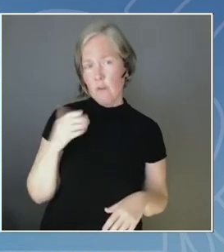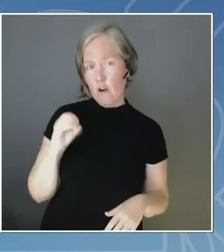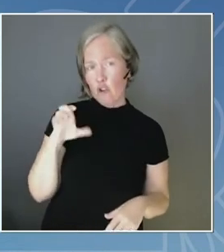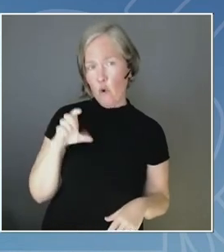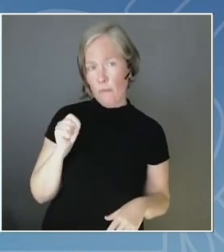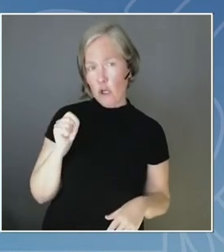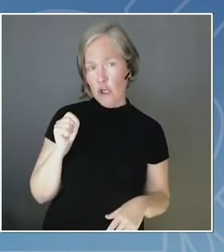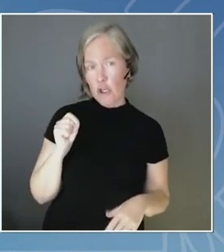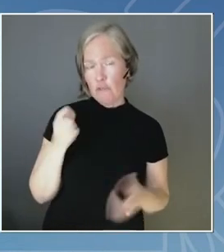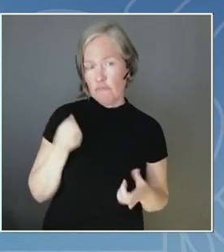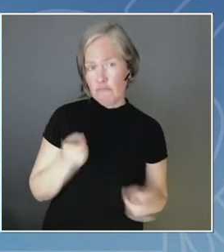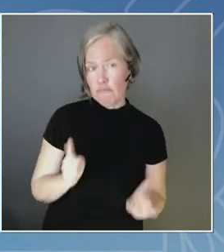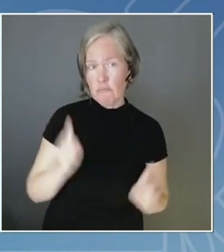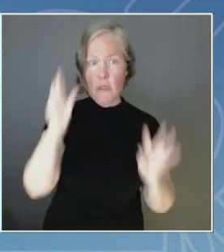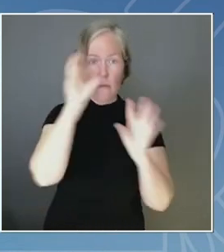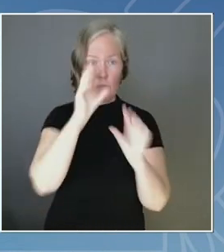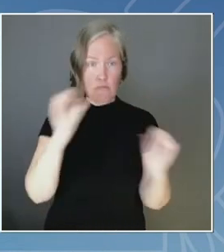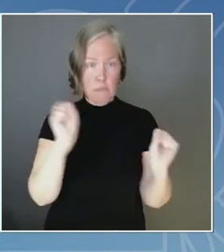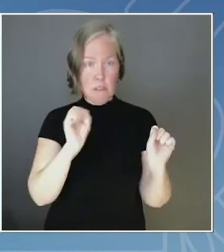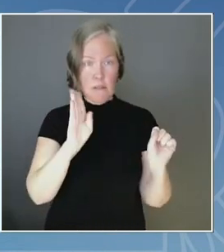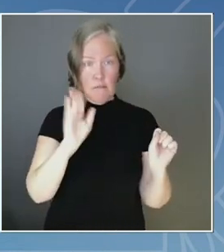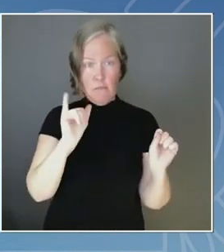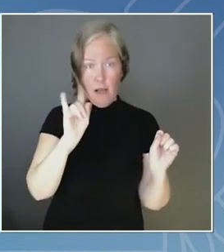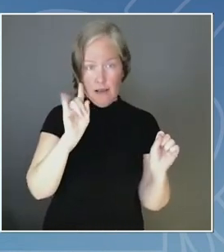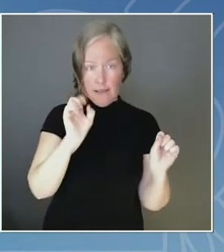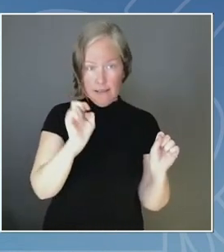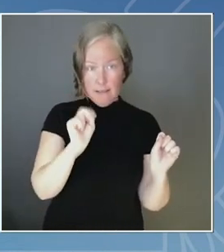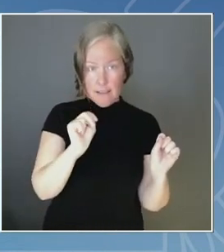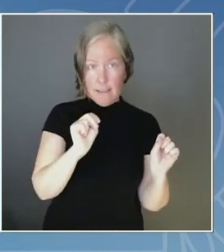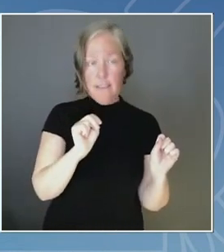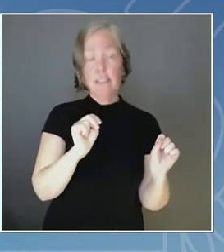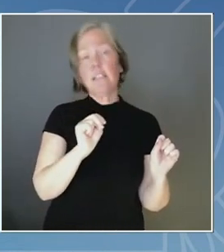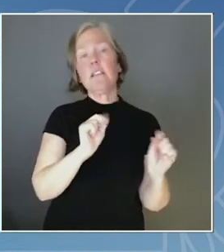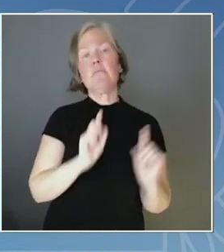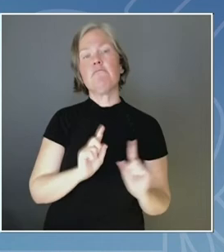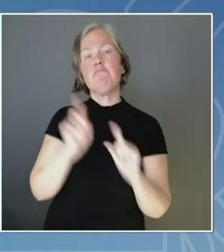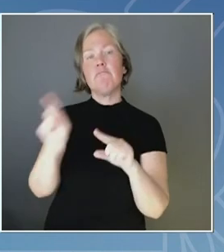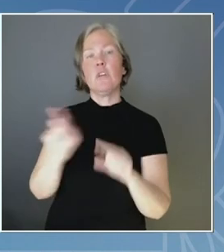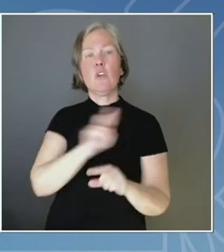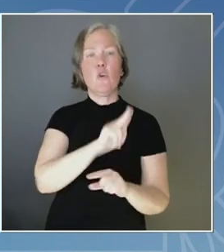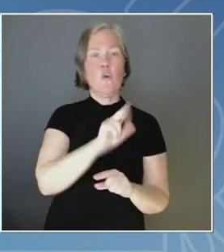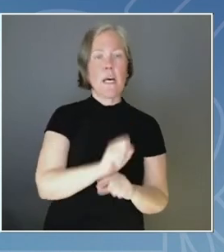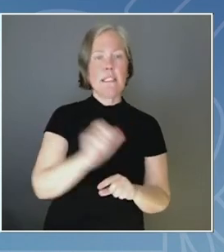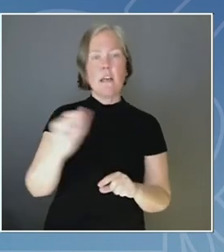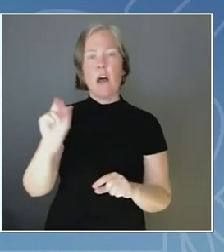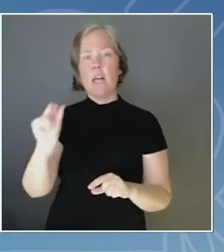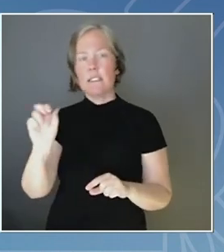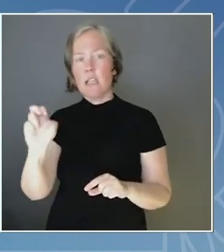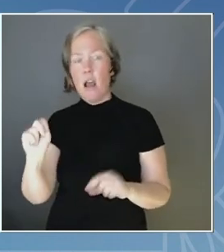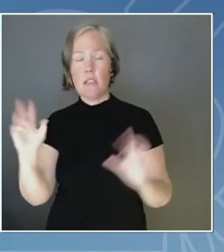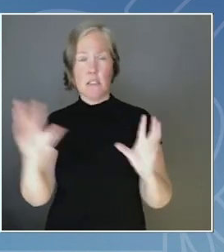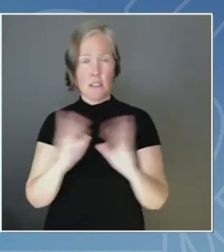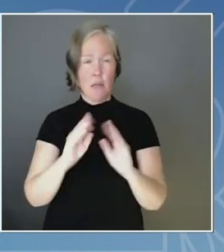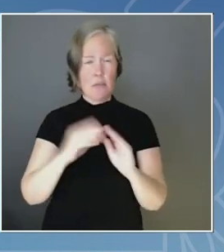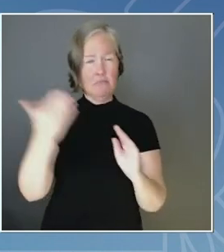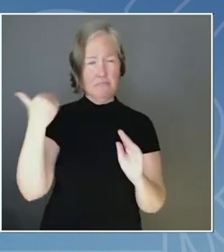President Biden participated in the U.S. ASEAN summit, he announced over